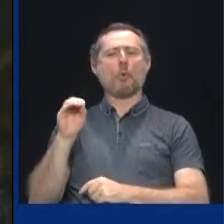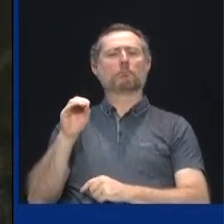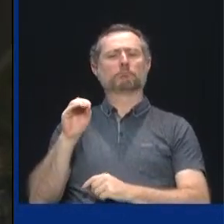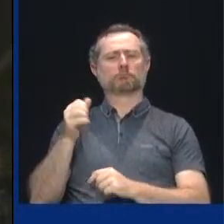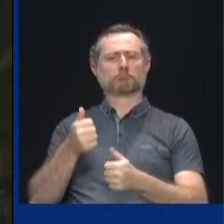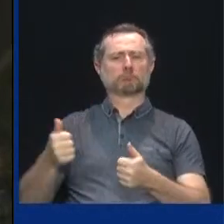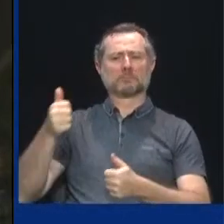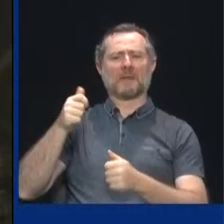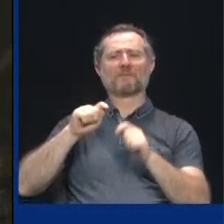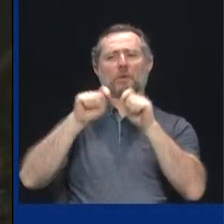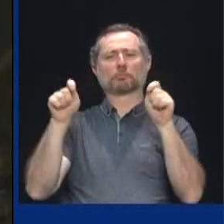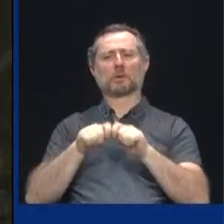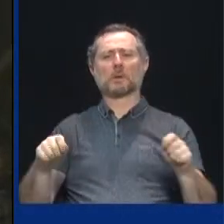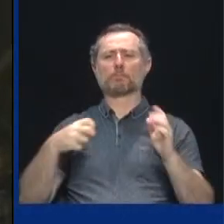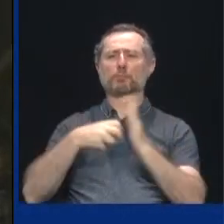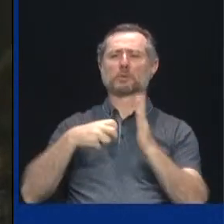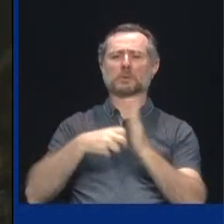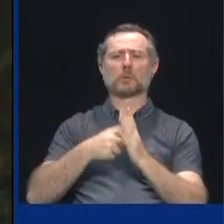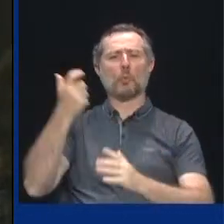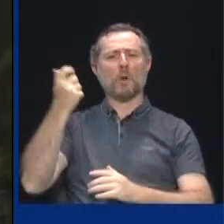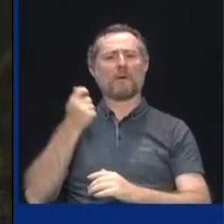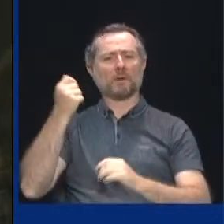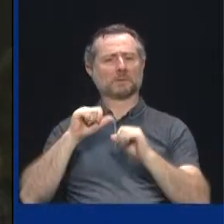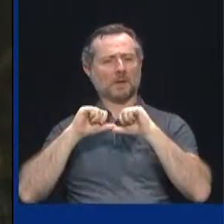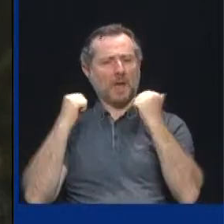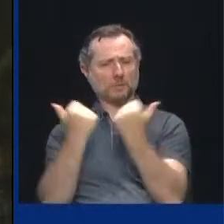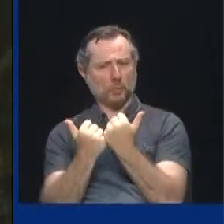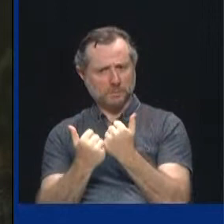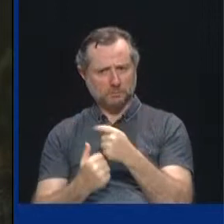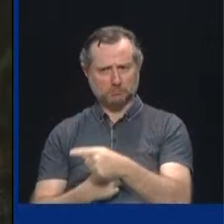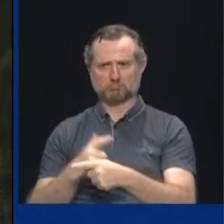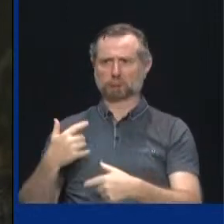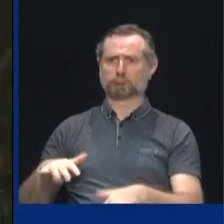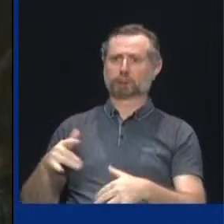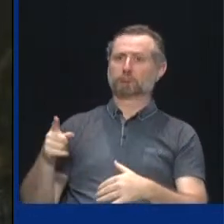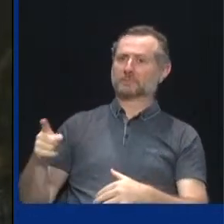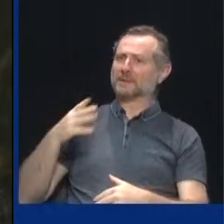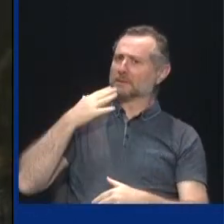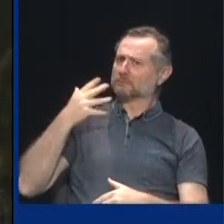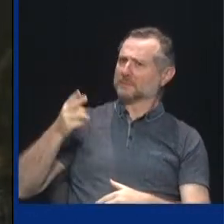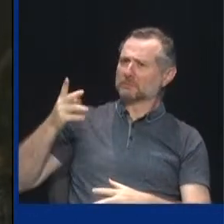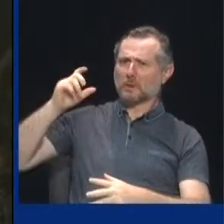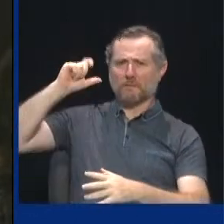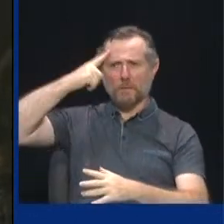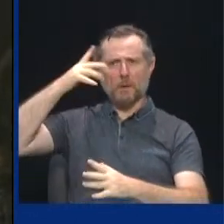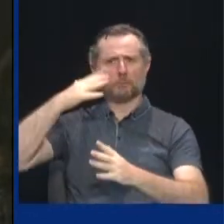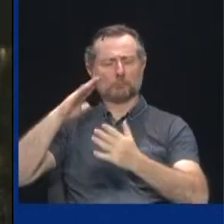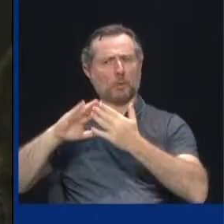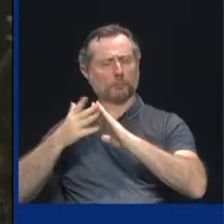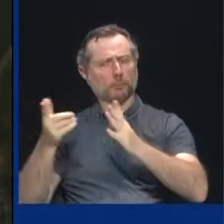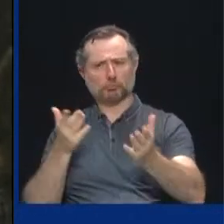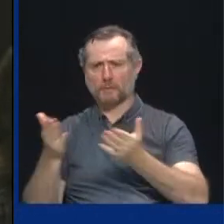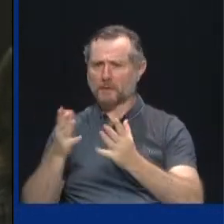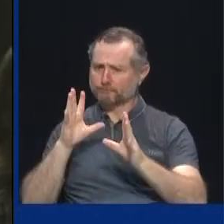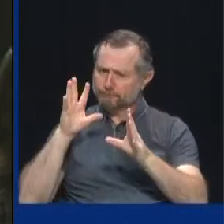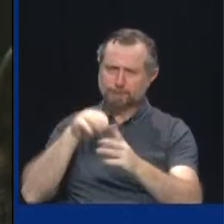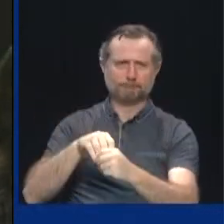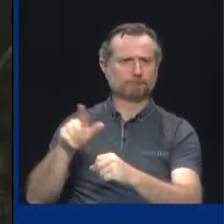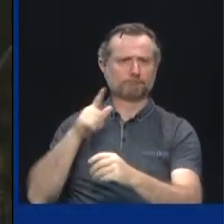Federation of Protestant Welfare Agencies, but she has a long history in government and community service. Let's give her a round of